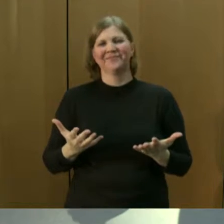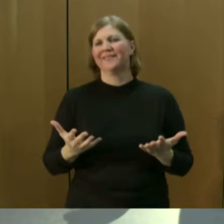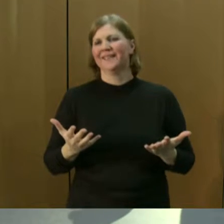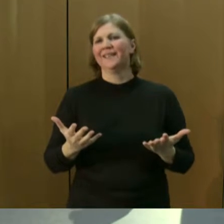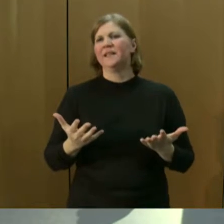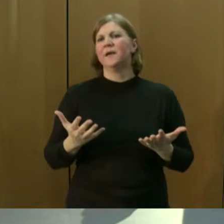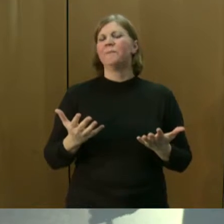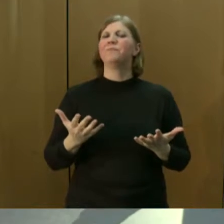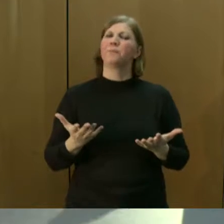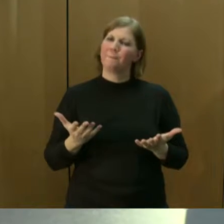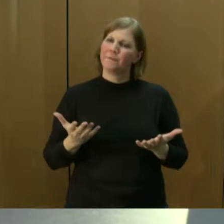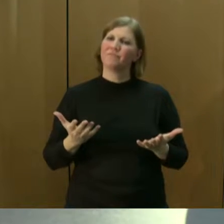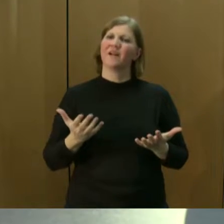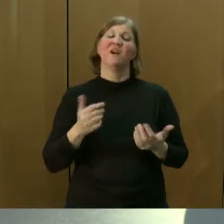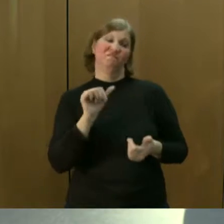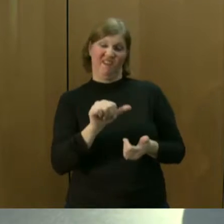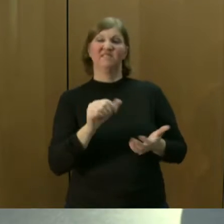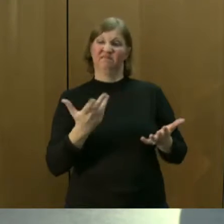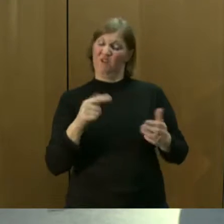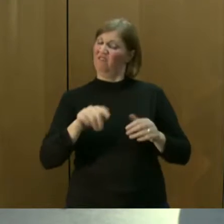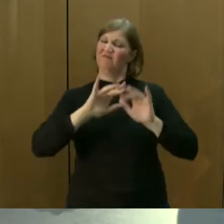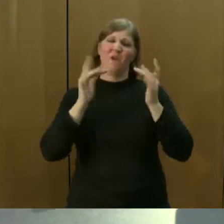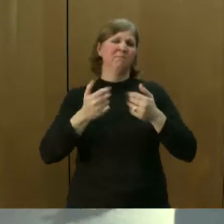using the venue search facility. There's also a